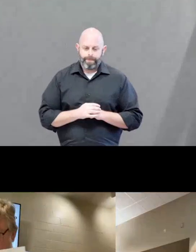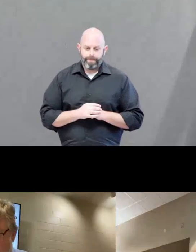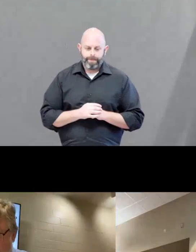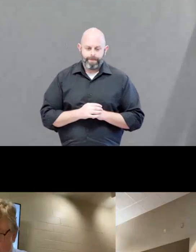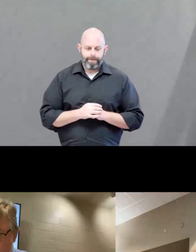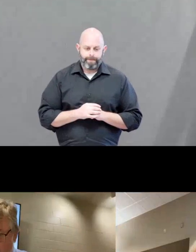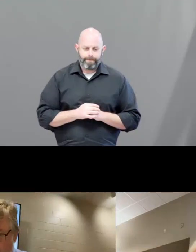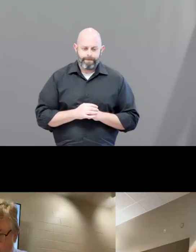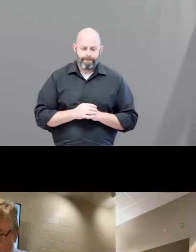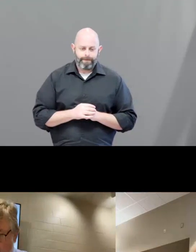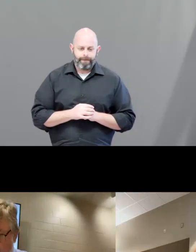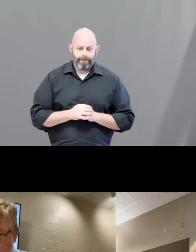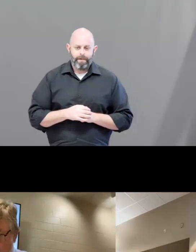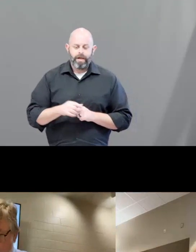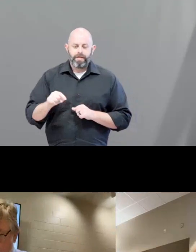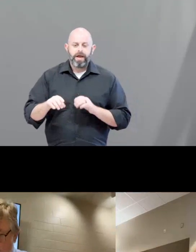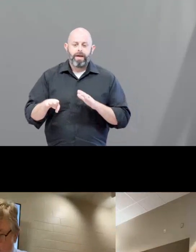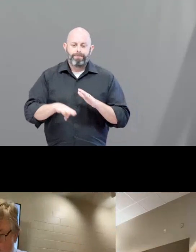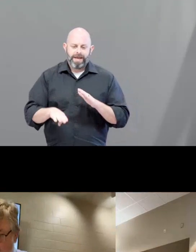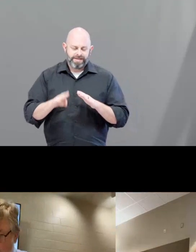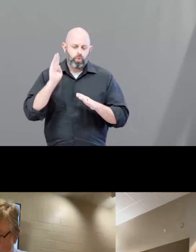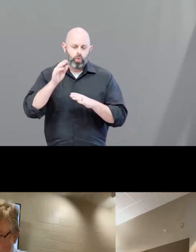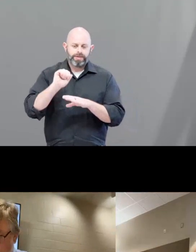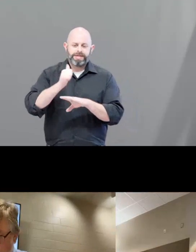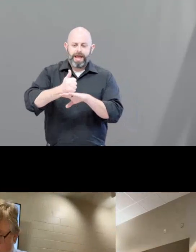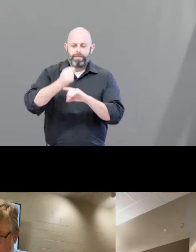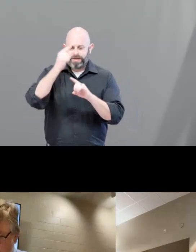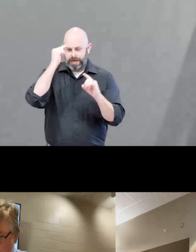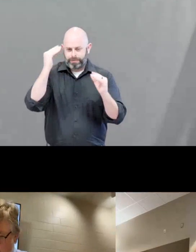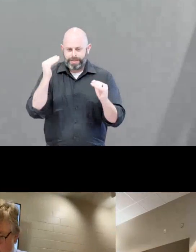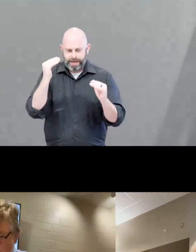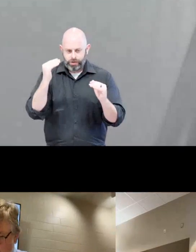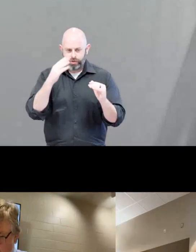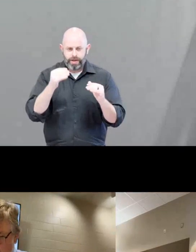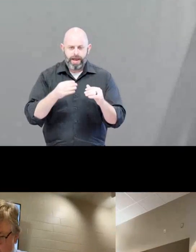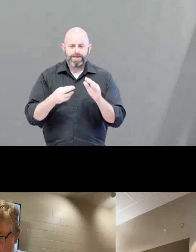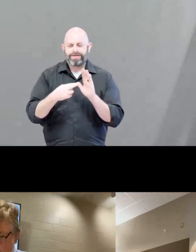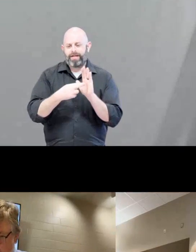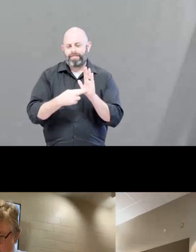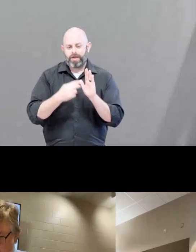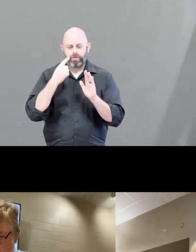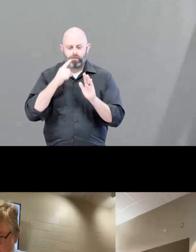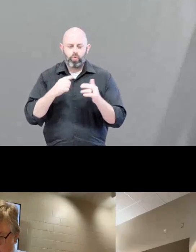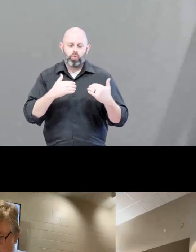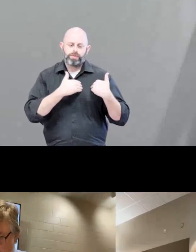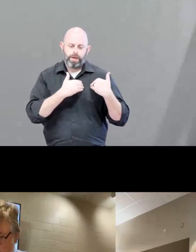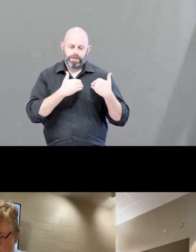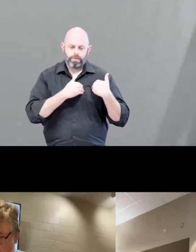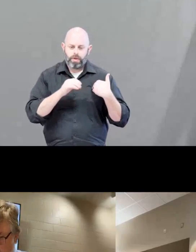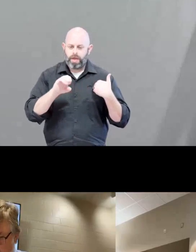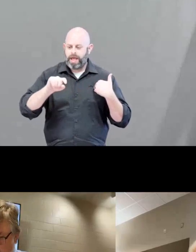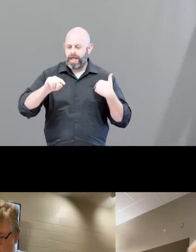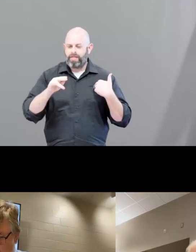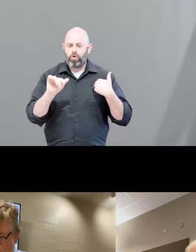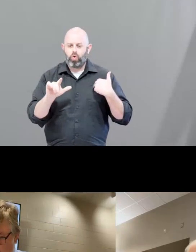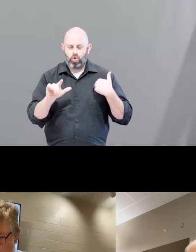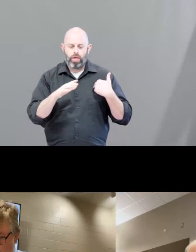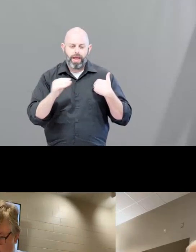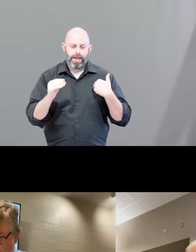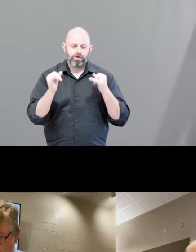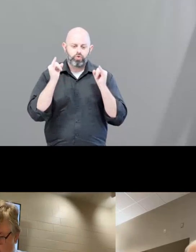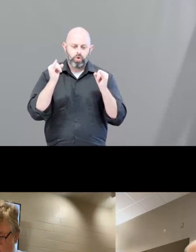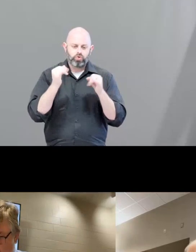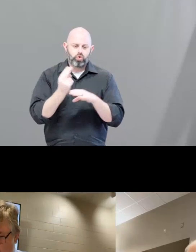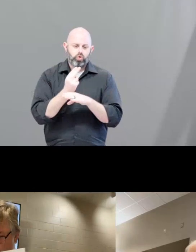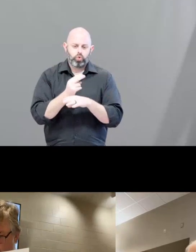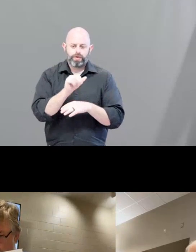And this basically would establish expectations and guidelines for the responsible, ethical, and